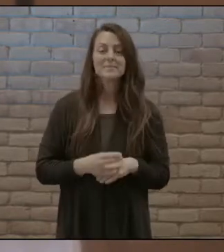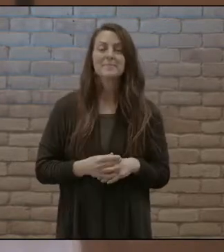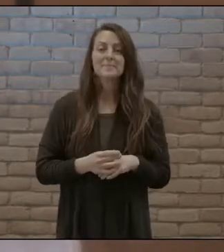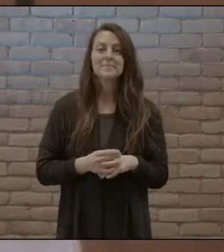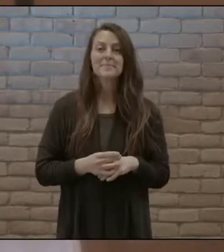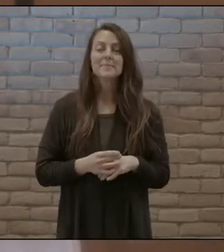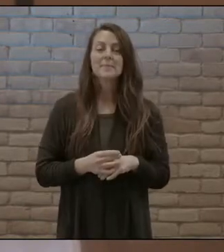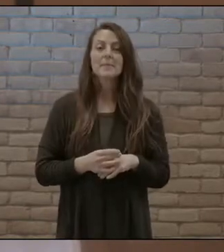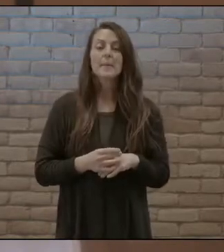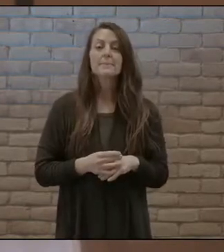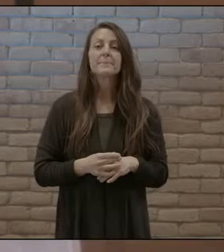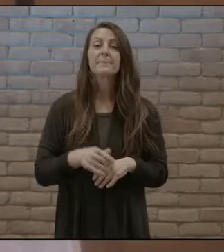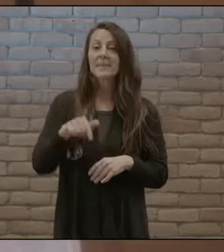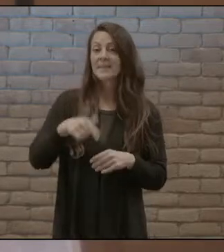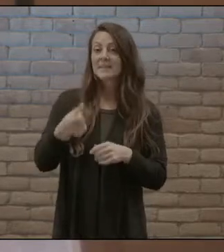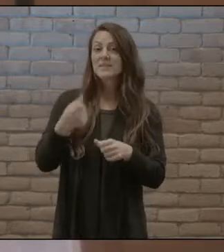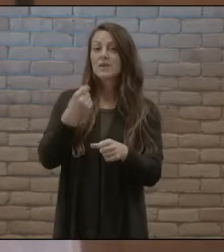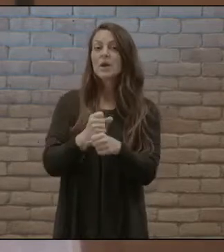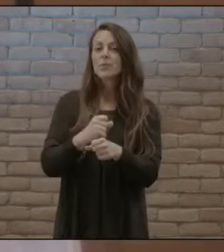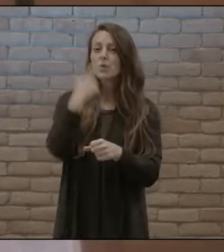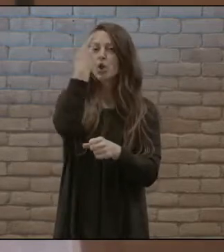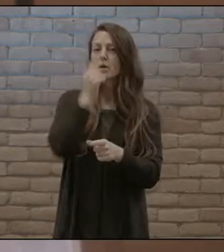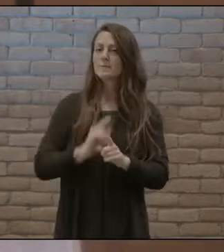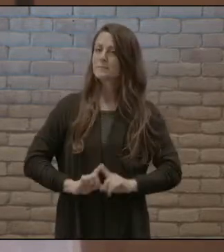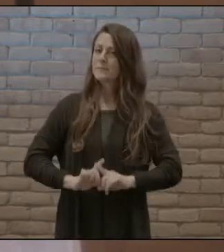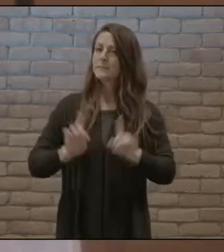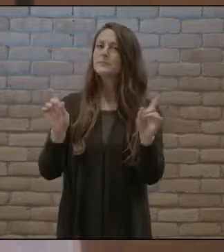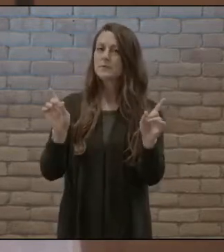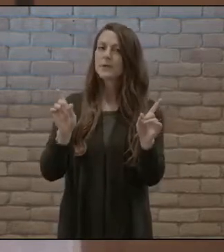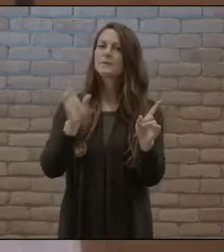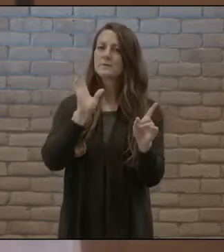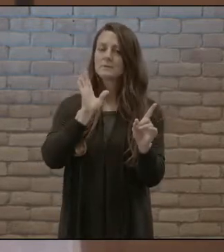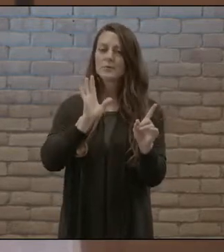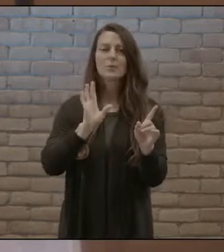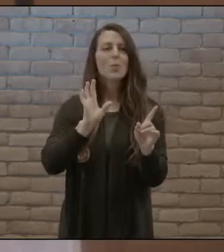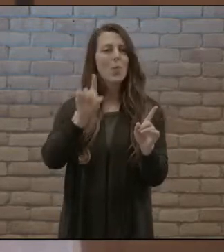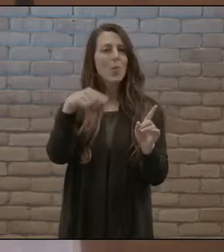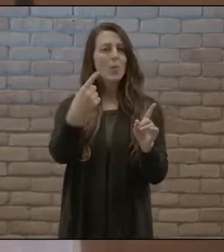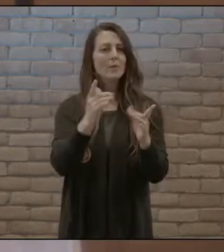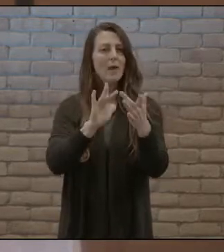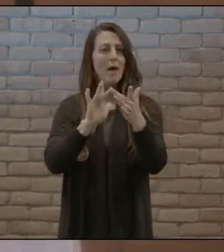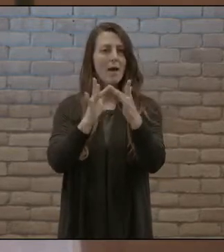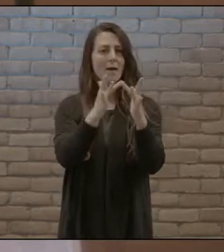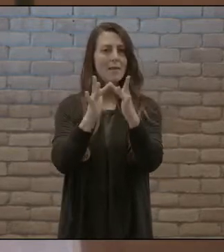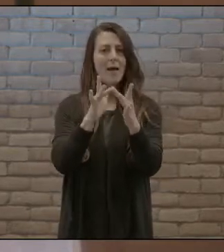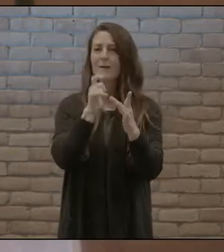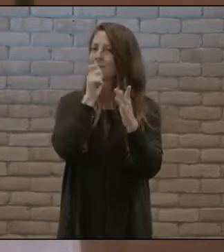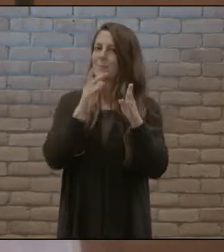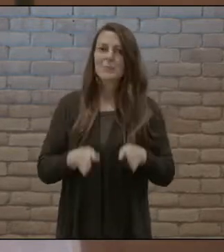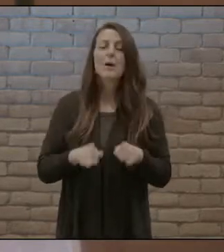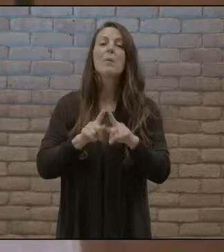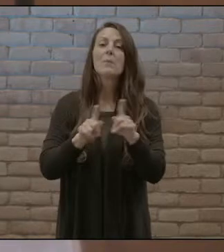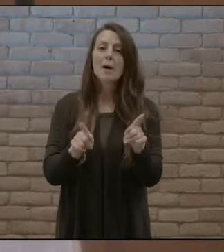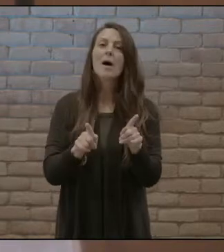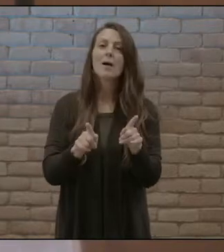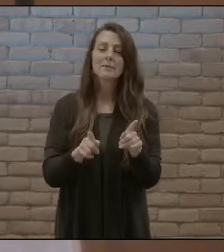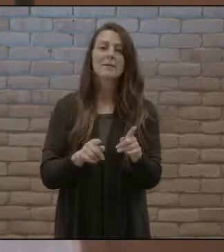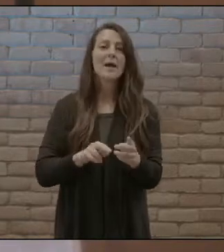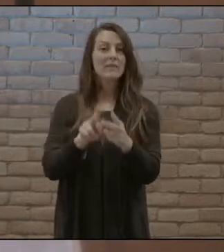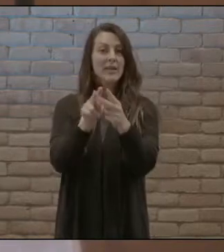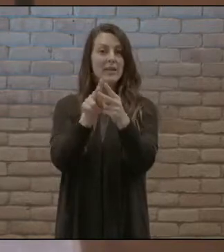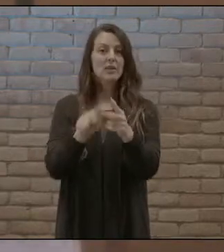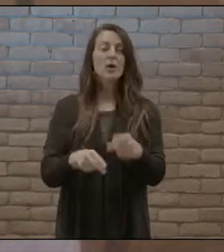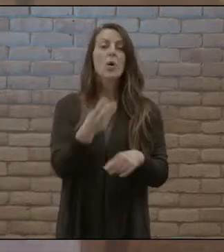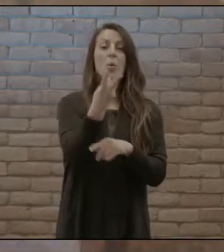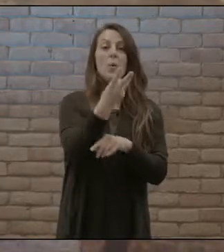well. Thanksgiving service this year is going to be a little different. It'll be online, but we invite you to join us at two different times, either on